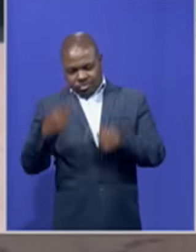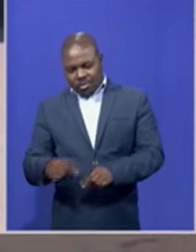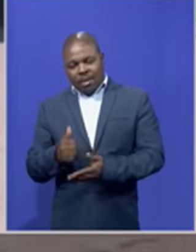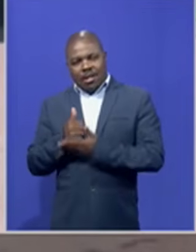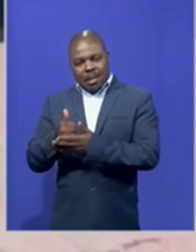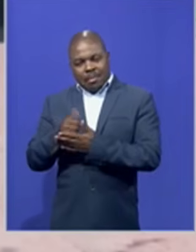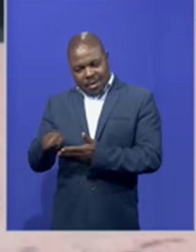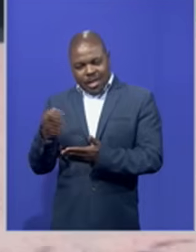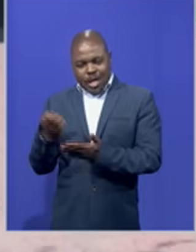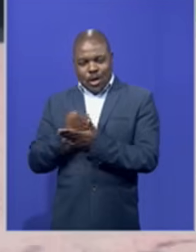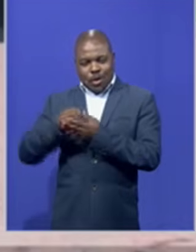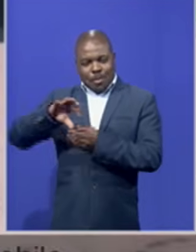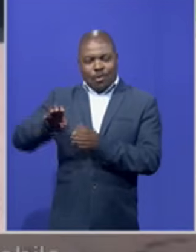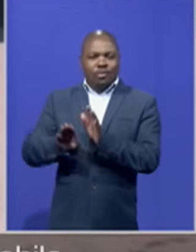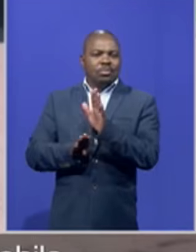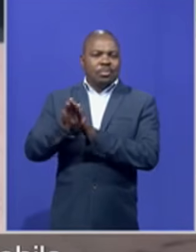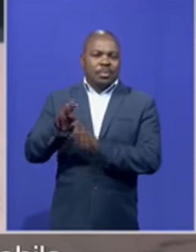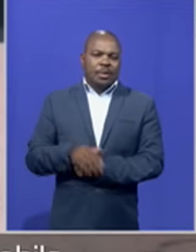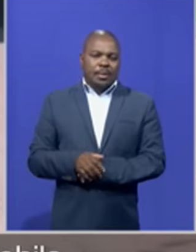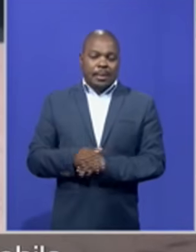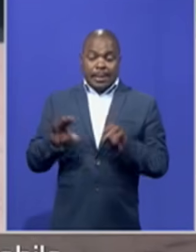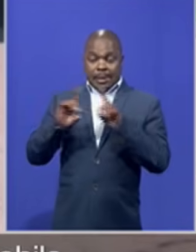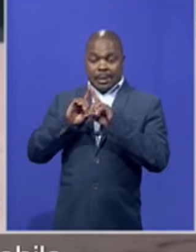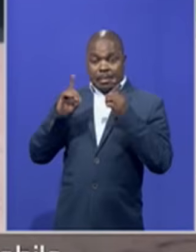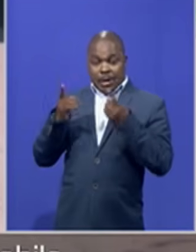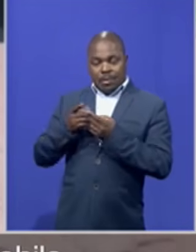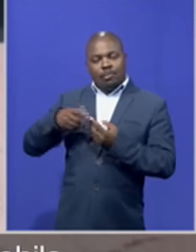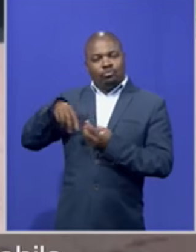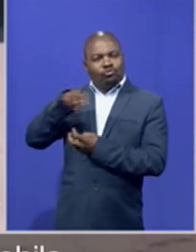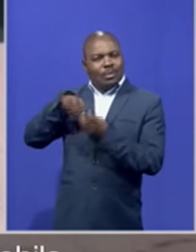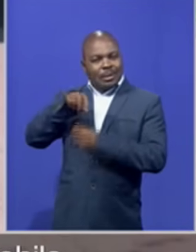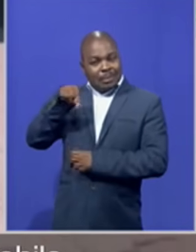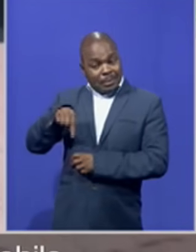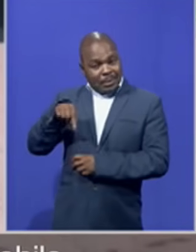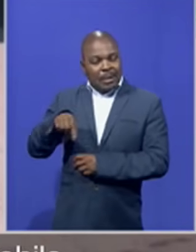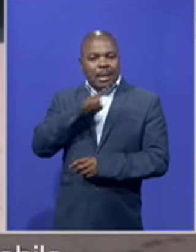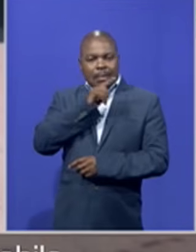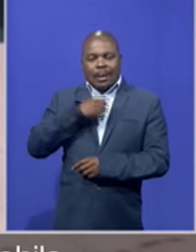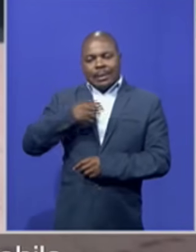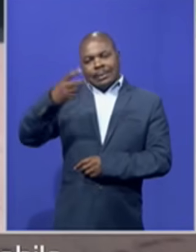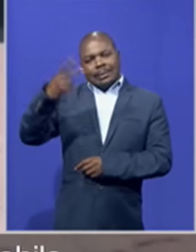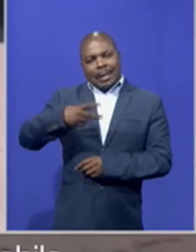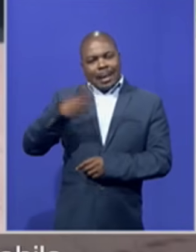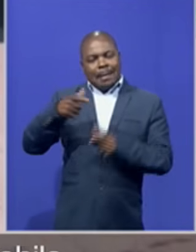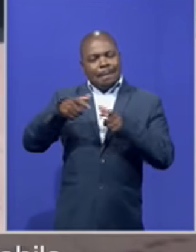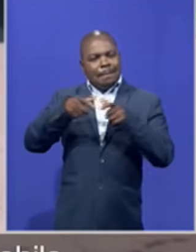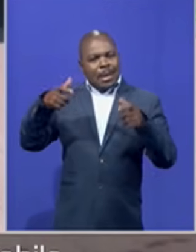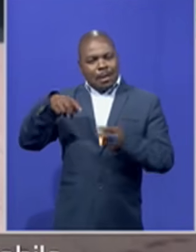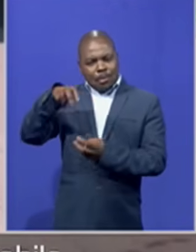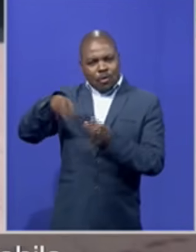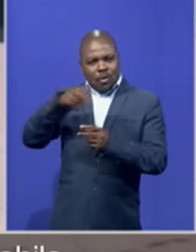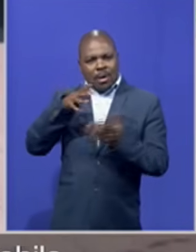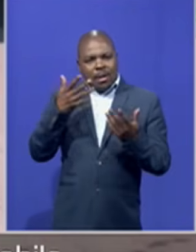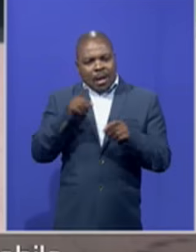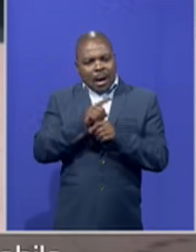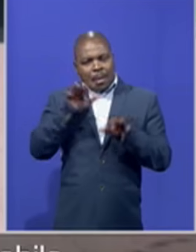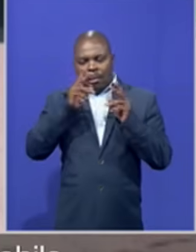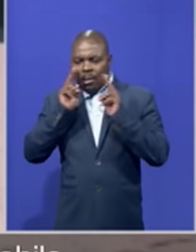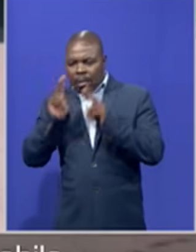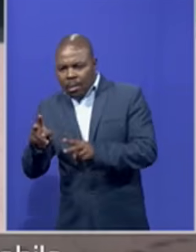ya profense. Go ya ka lekala la boeti la Limpopo, profense e ke ya bobedi ya go etelwa ke batho ba bantši ka mo nageng morago ga profense ya